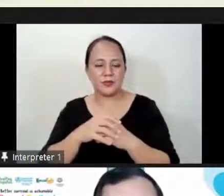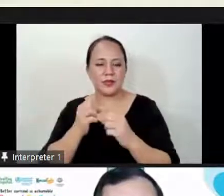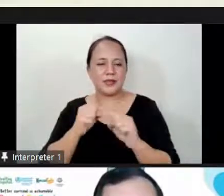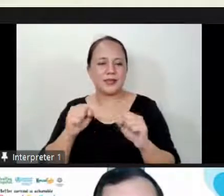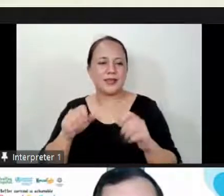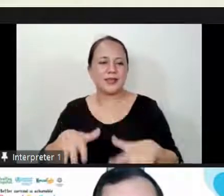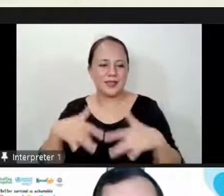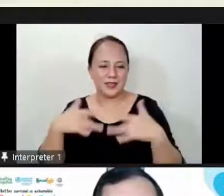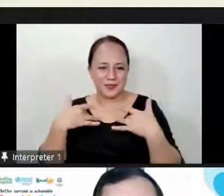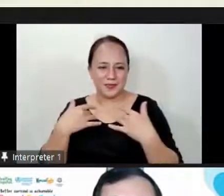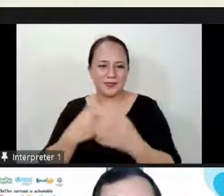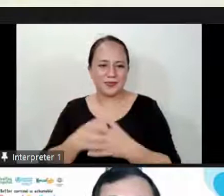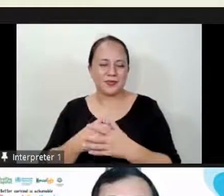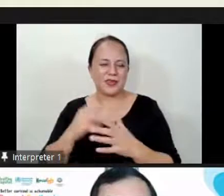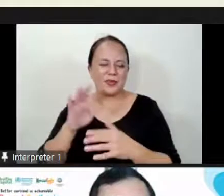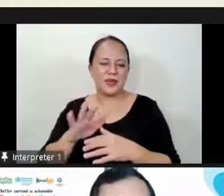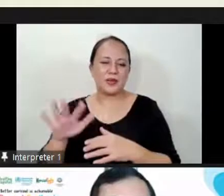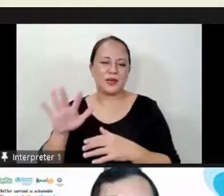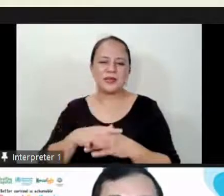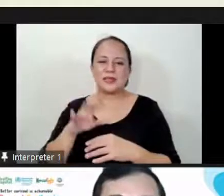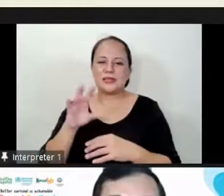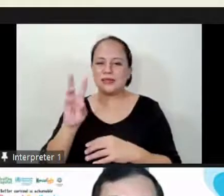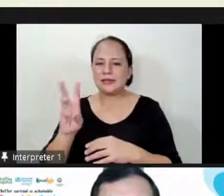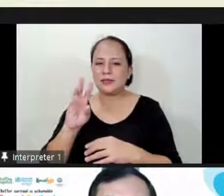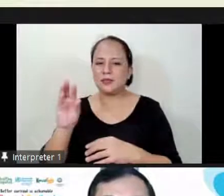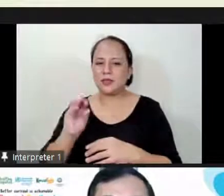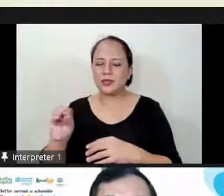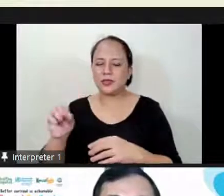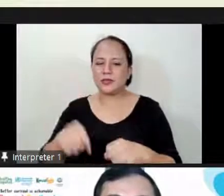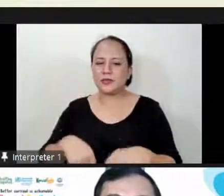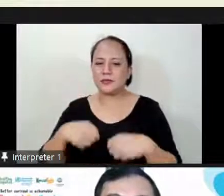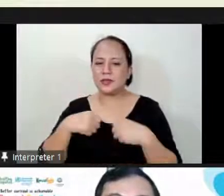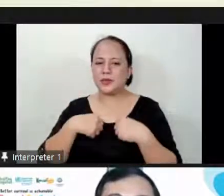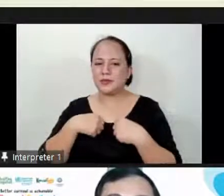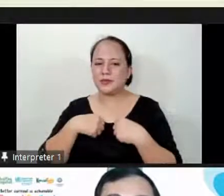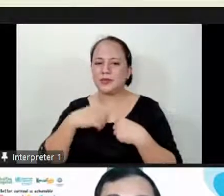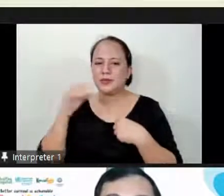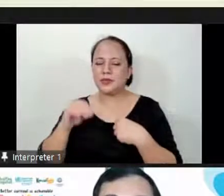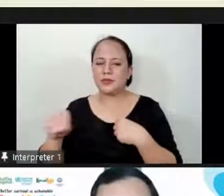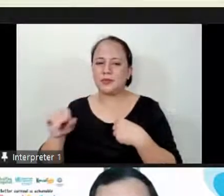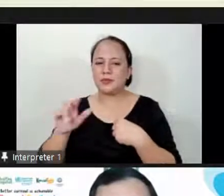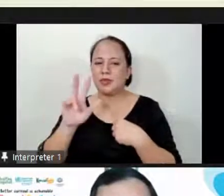lives, reaching at least 60% of survival rate by